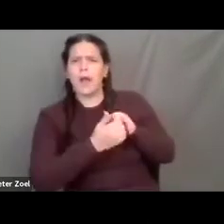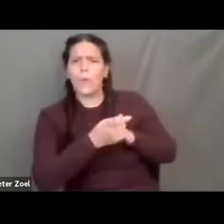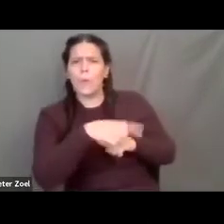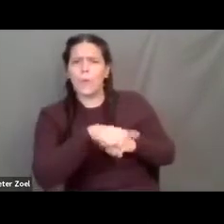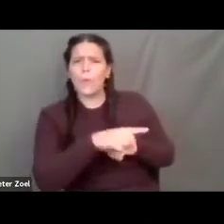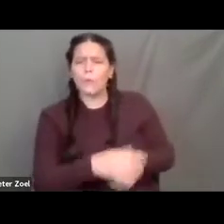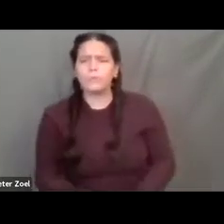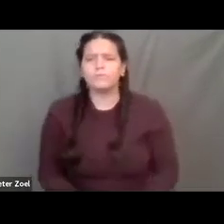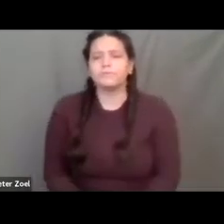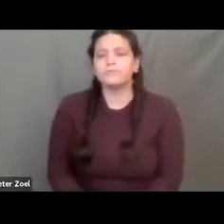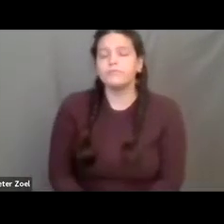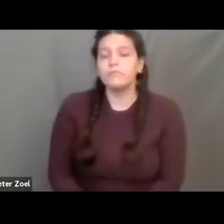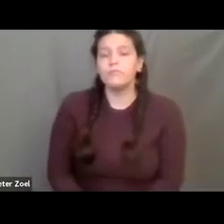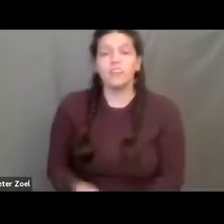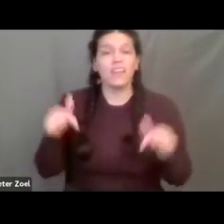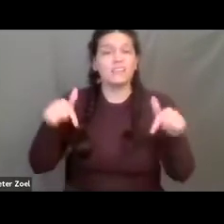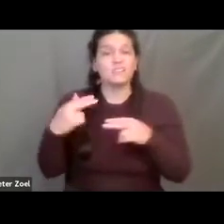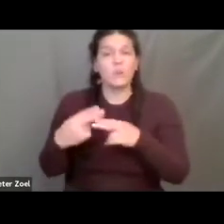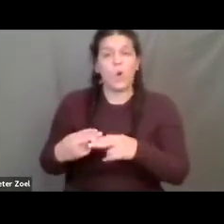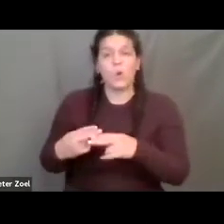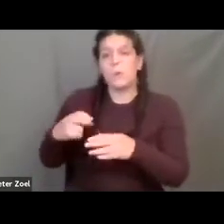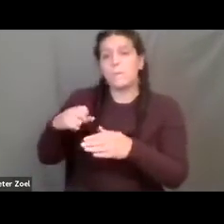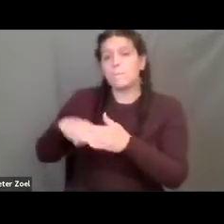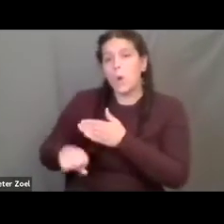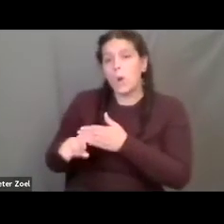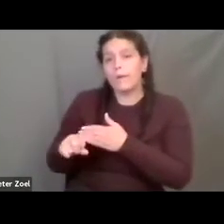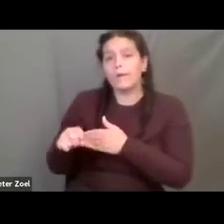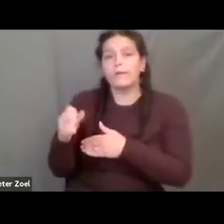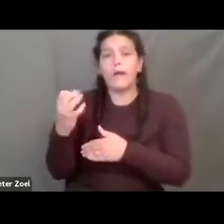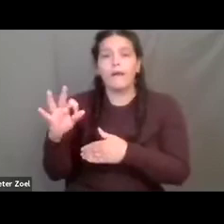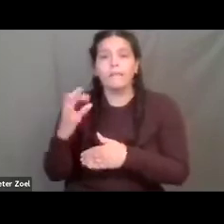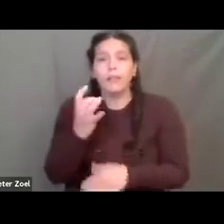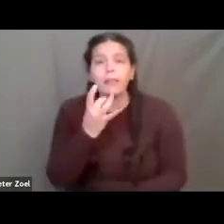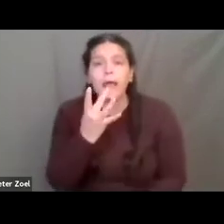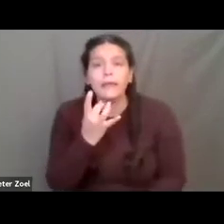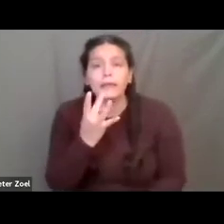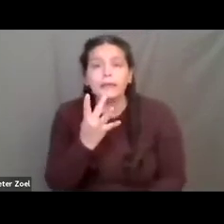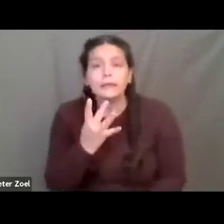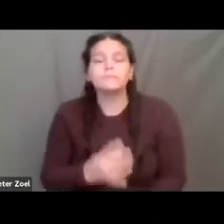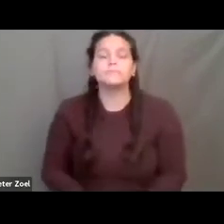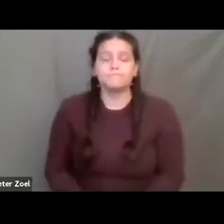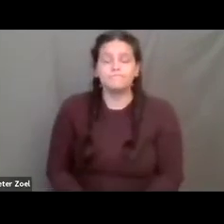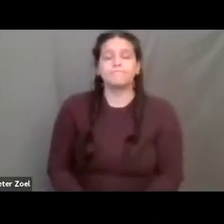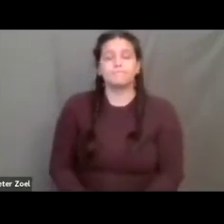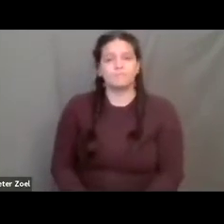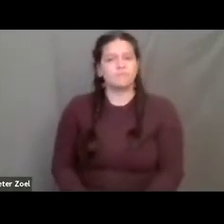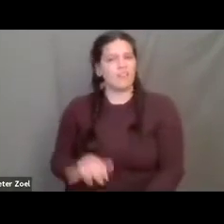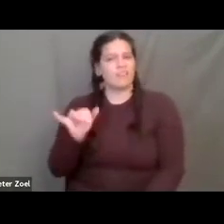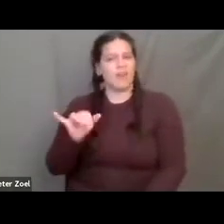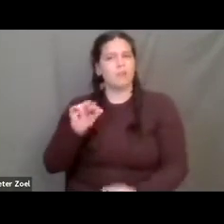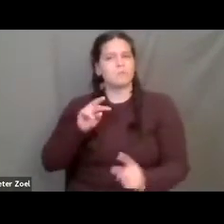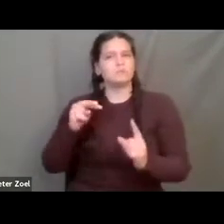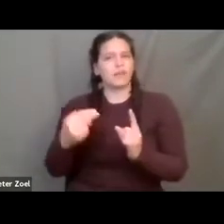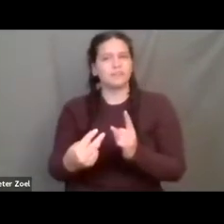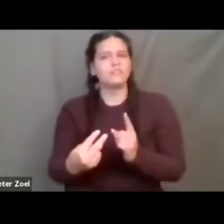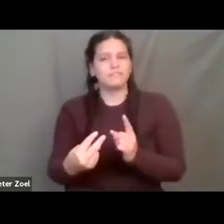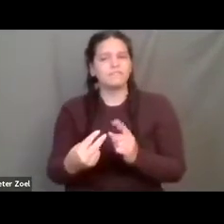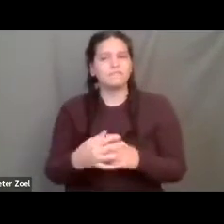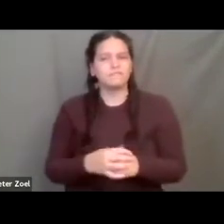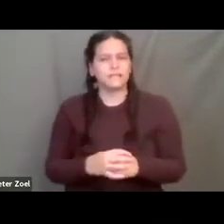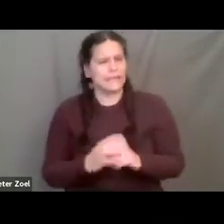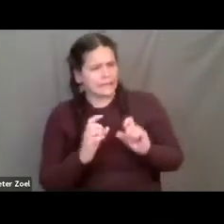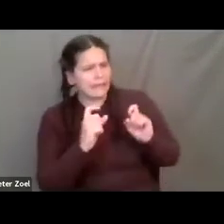and so it's kind of taking that perspective of the young, that gift that they are.